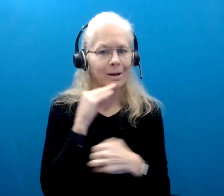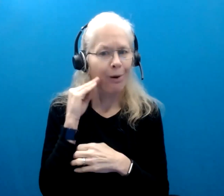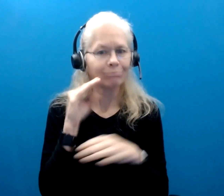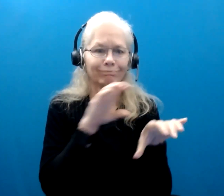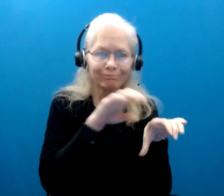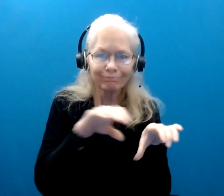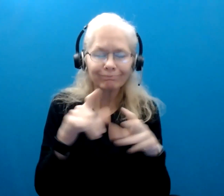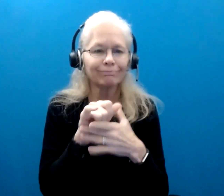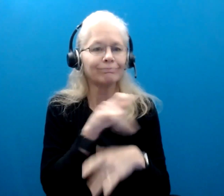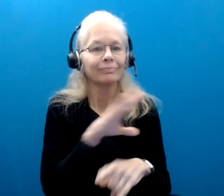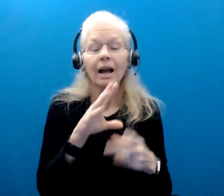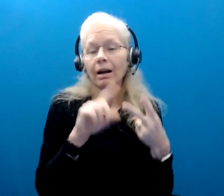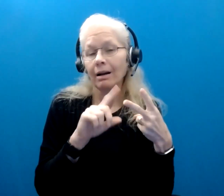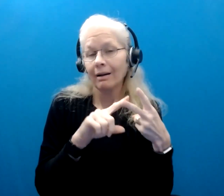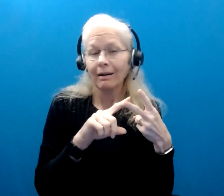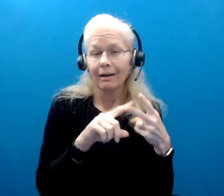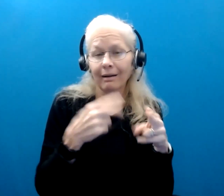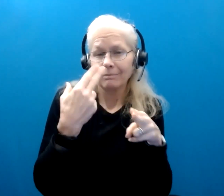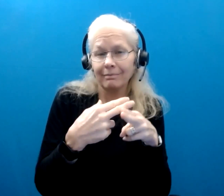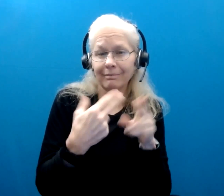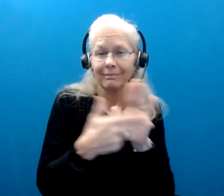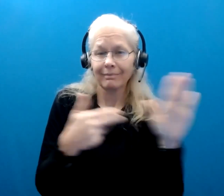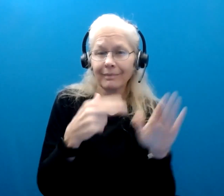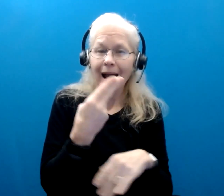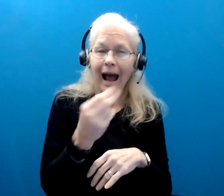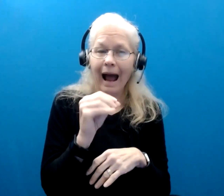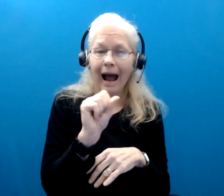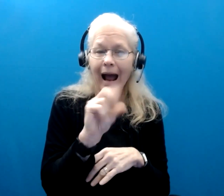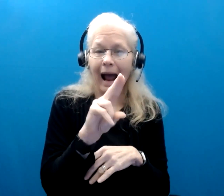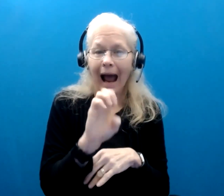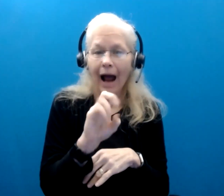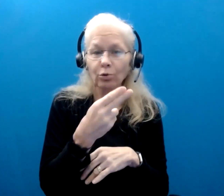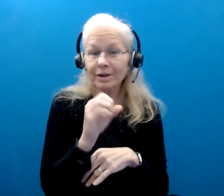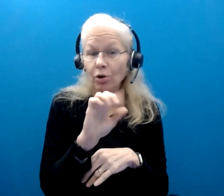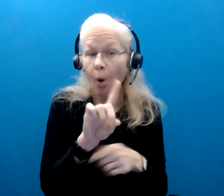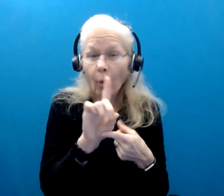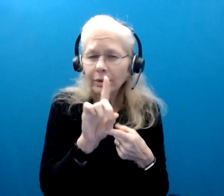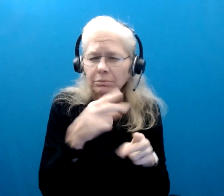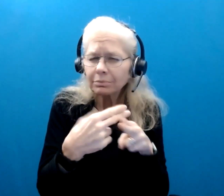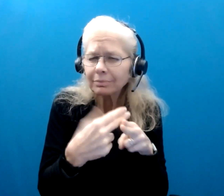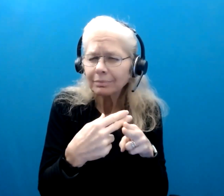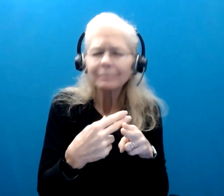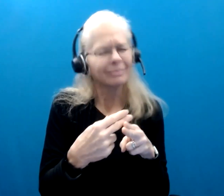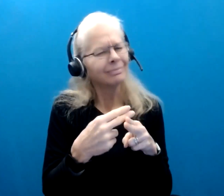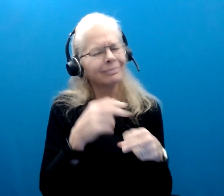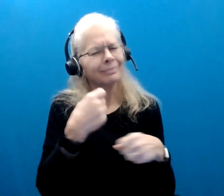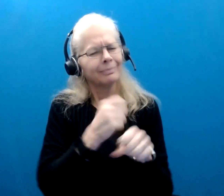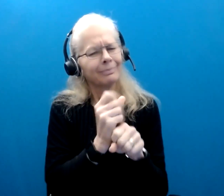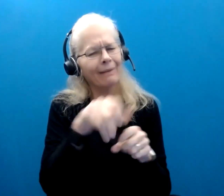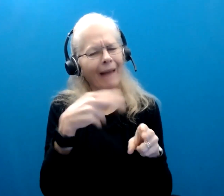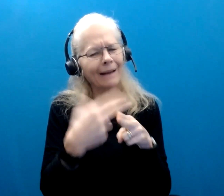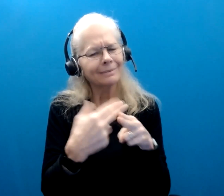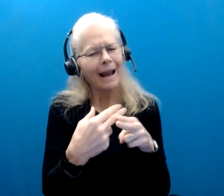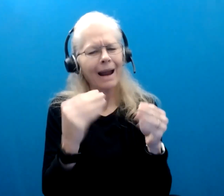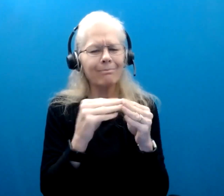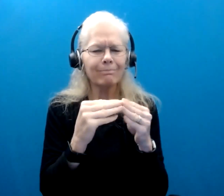definition of household, which is more of a bookkeeping thing but has implications, is something, a low-hanging